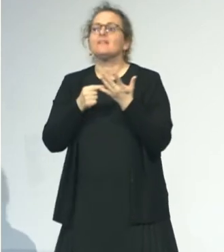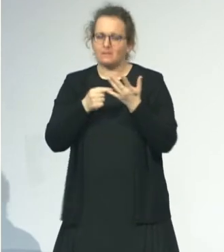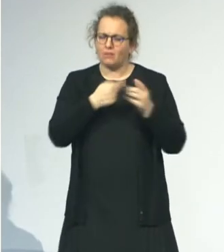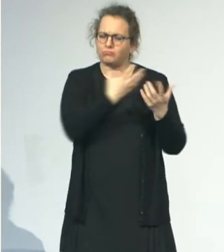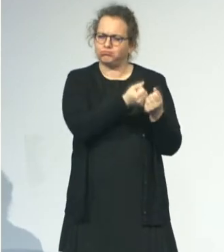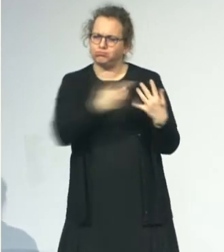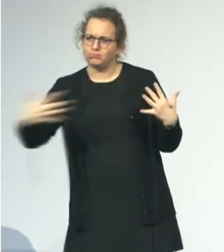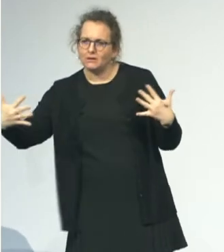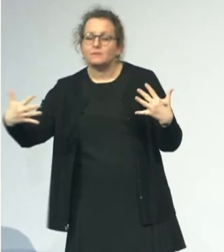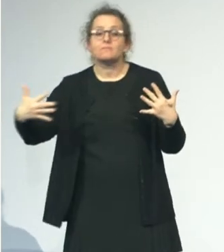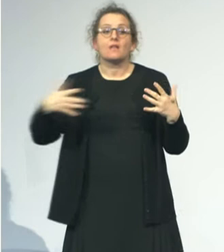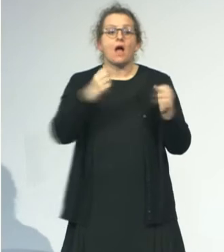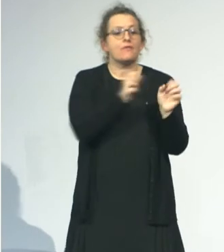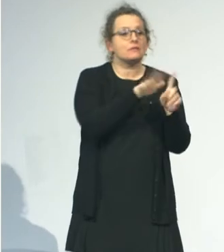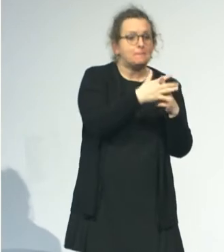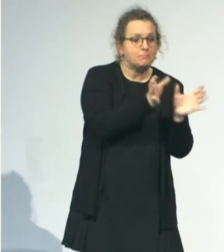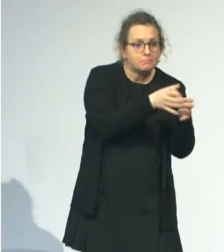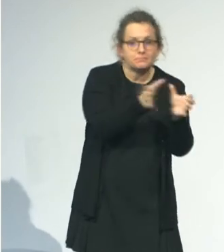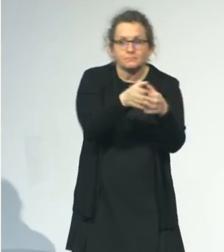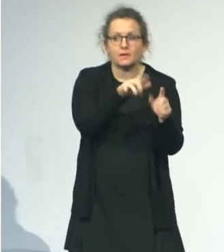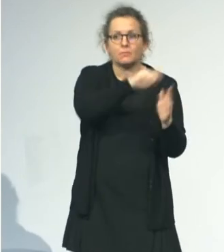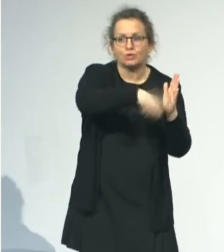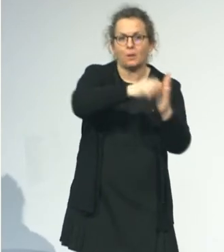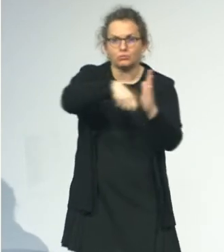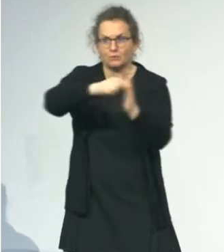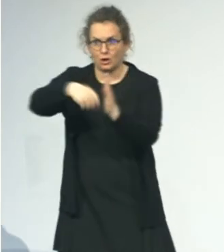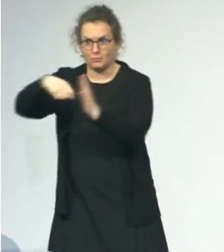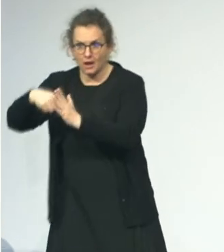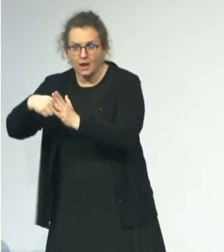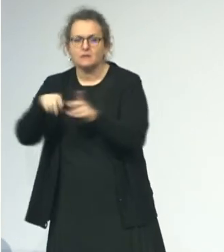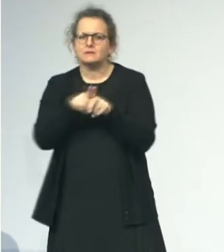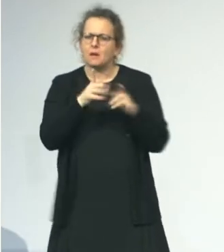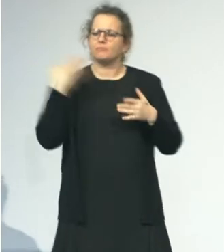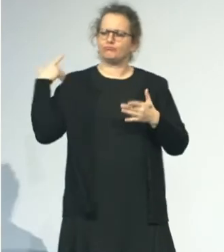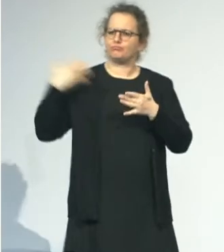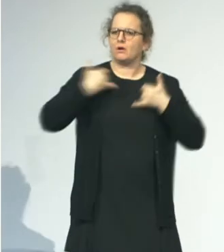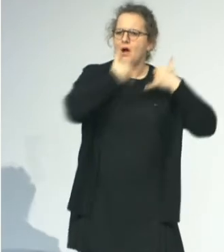Or Cohen, who's just about to leave, was one of the managers in Access Israel that